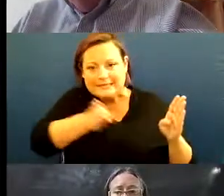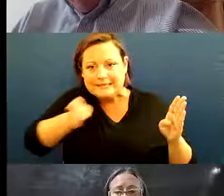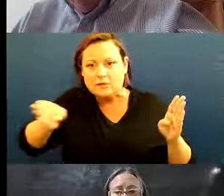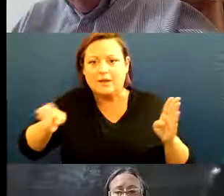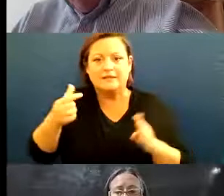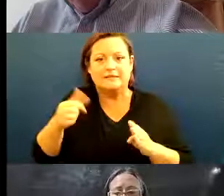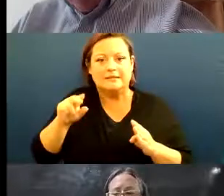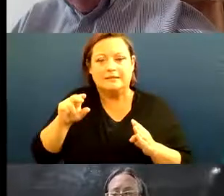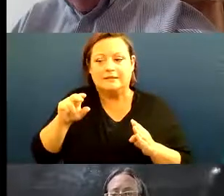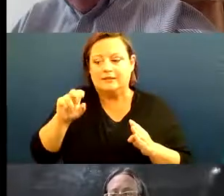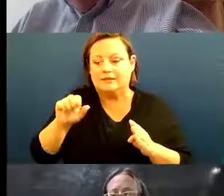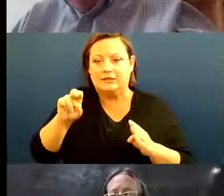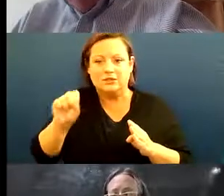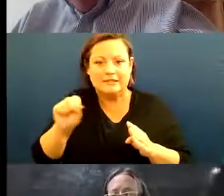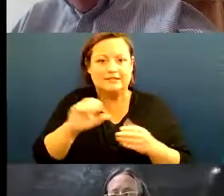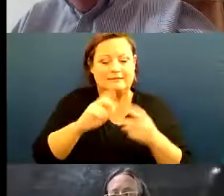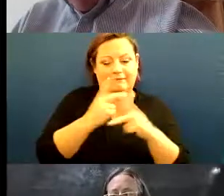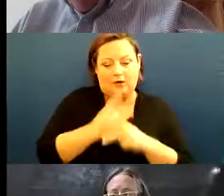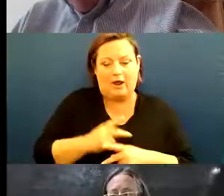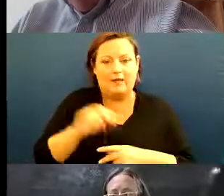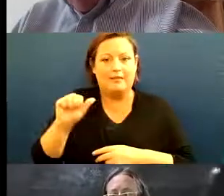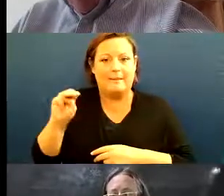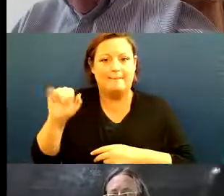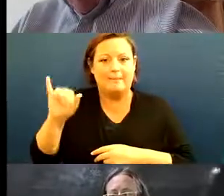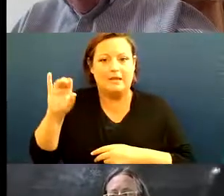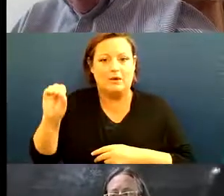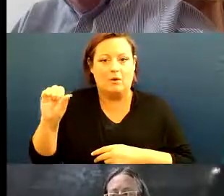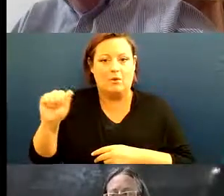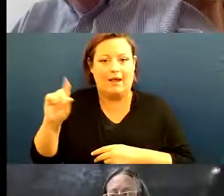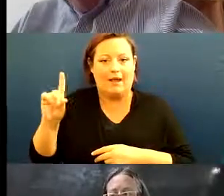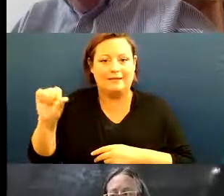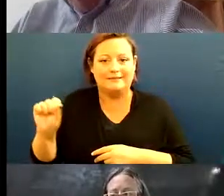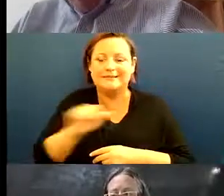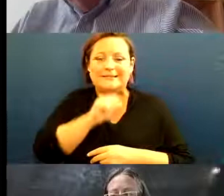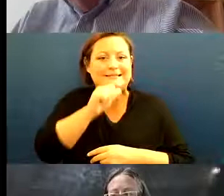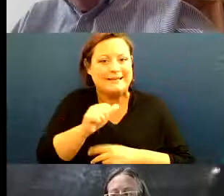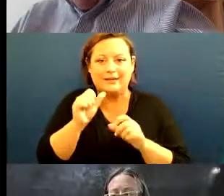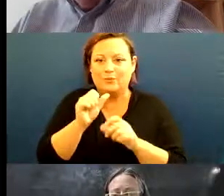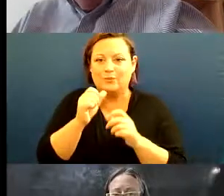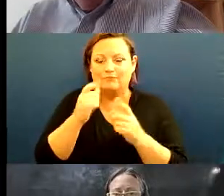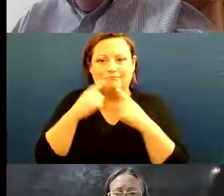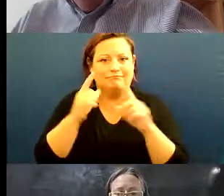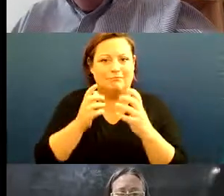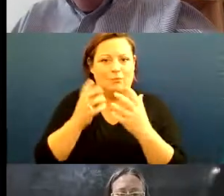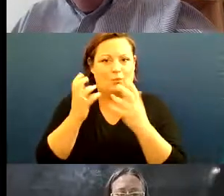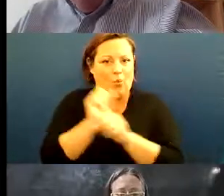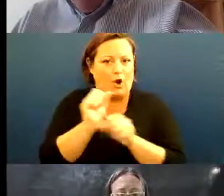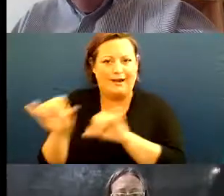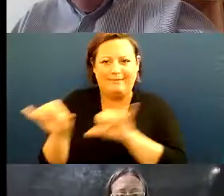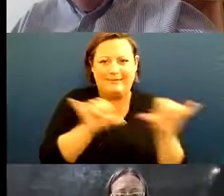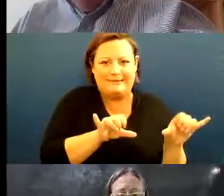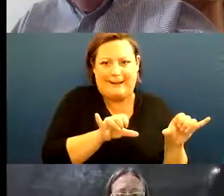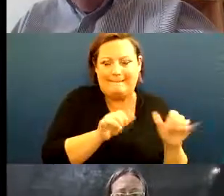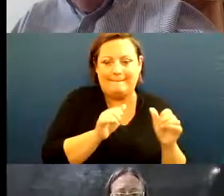acids sequence did not work with the skin. And so Stu was looking for